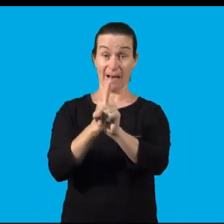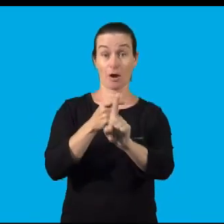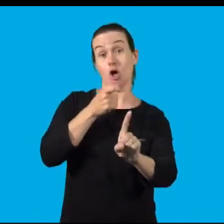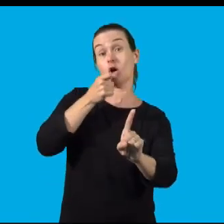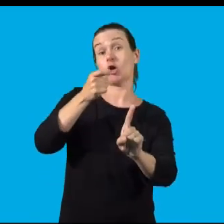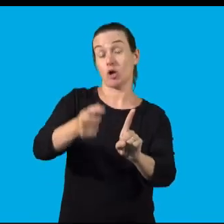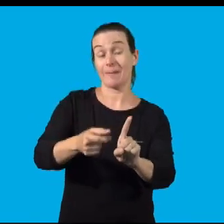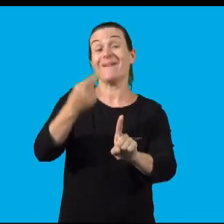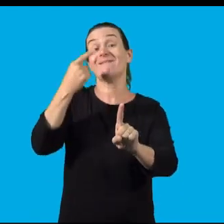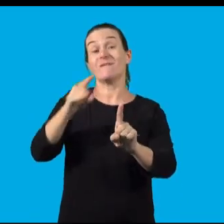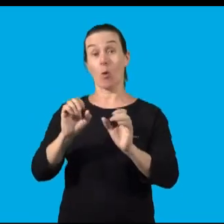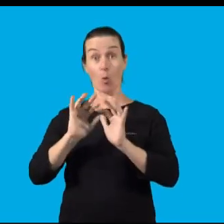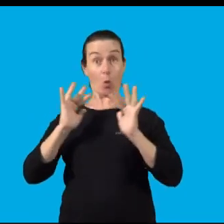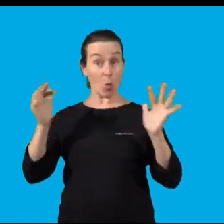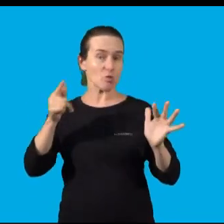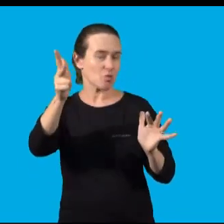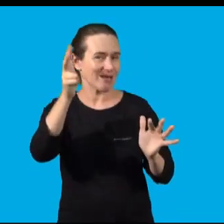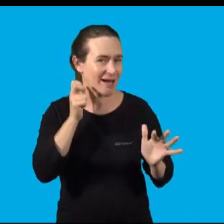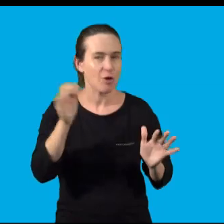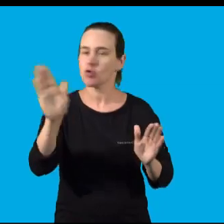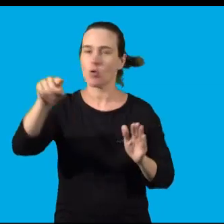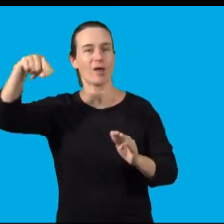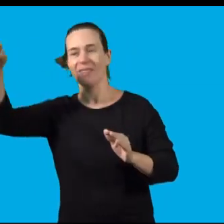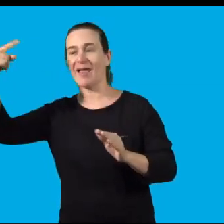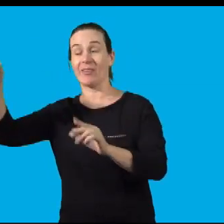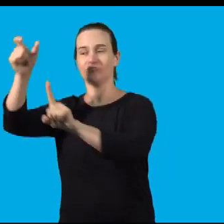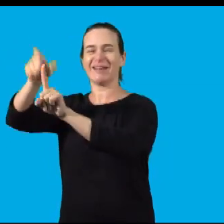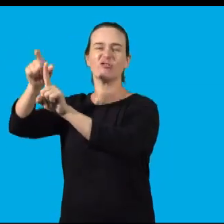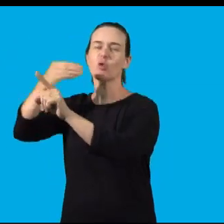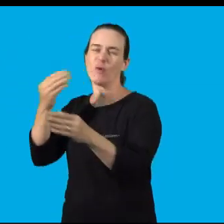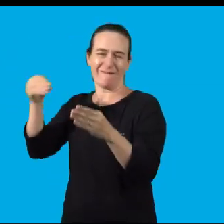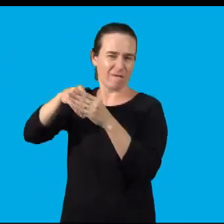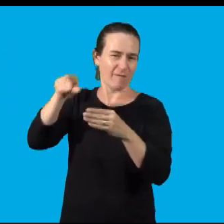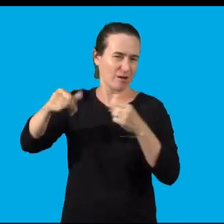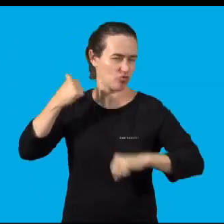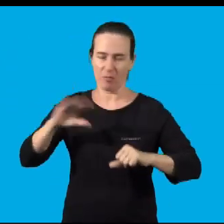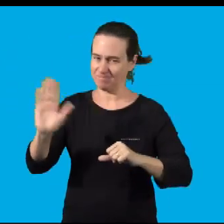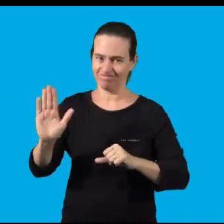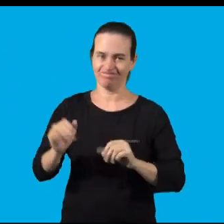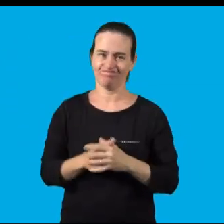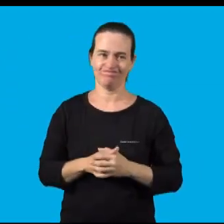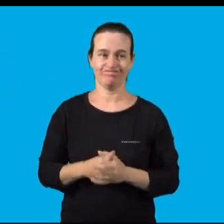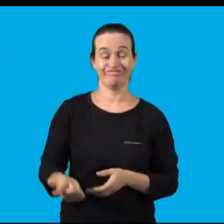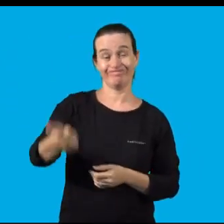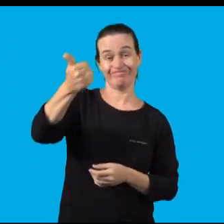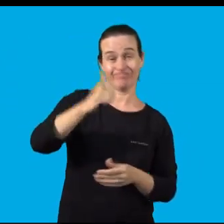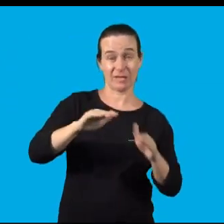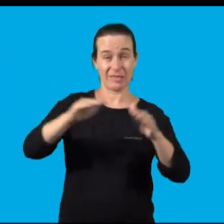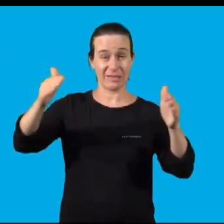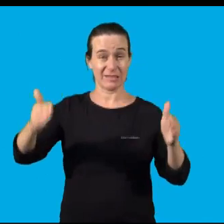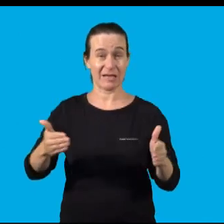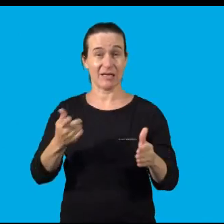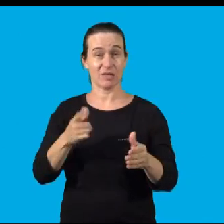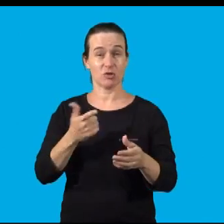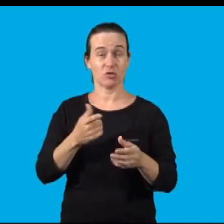character in the play that is intended to be heard by the audience and not by the other characters on stage.